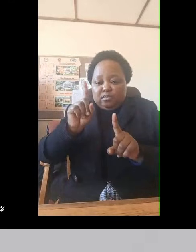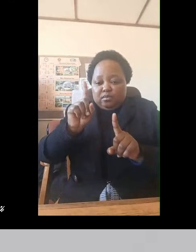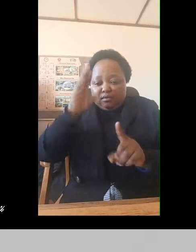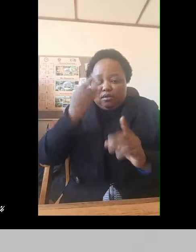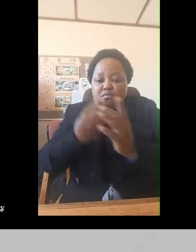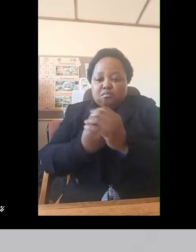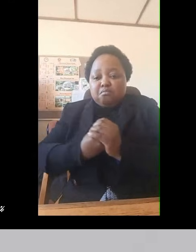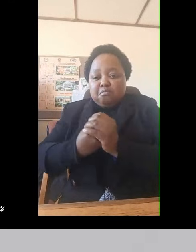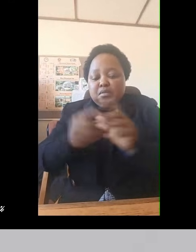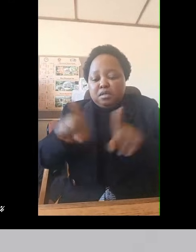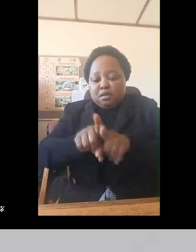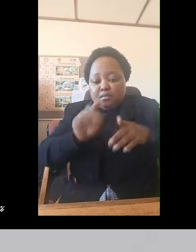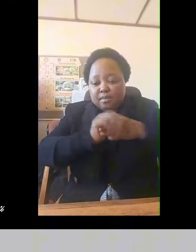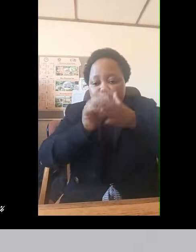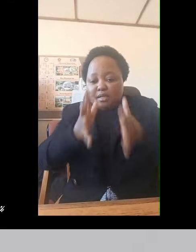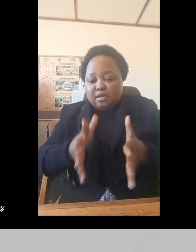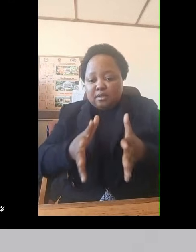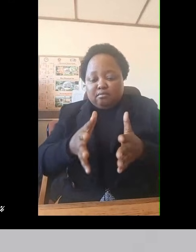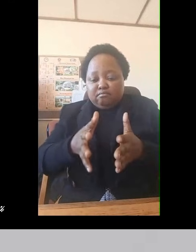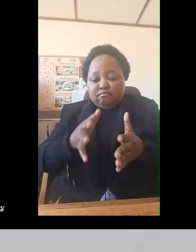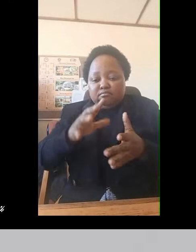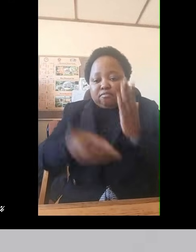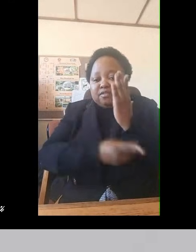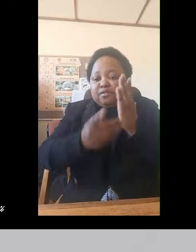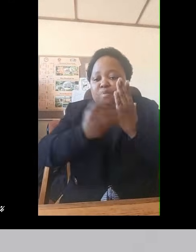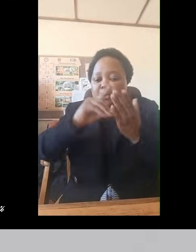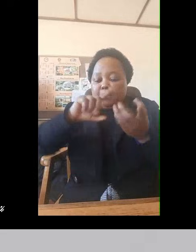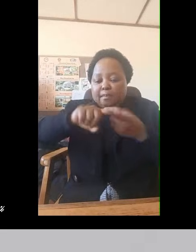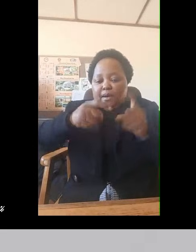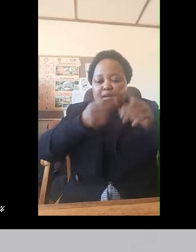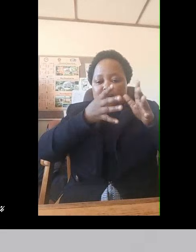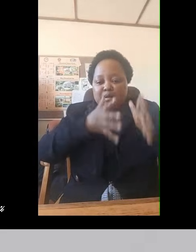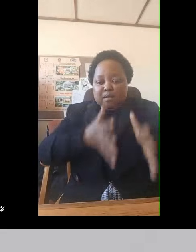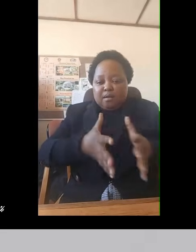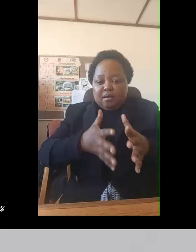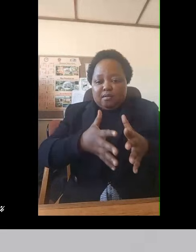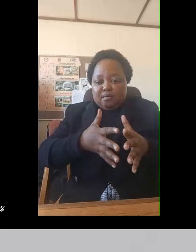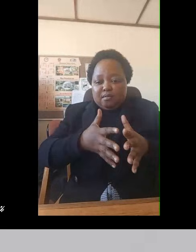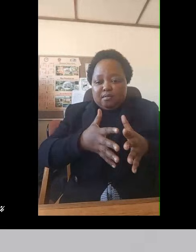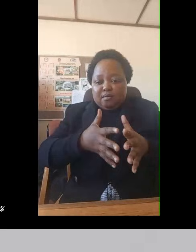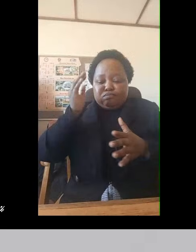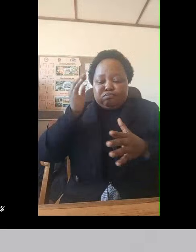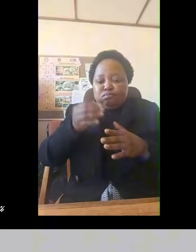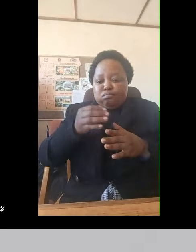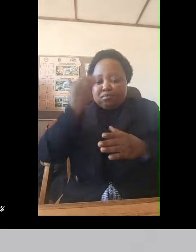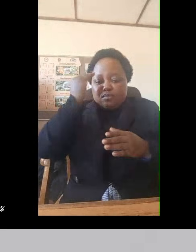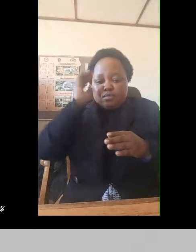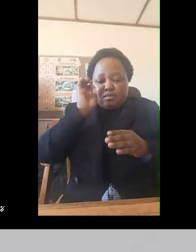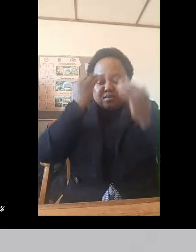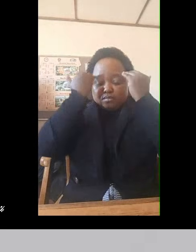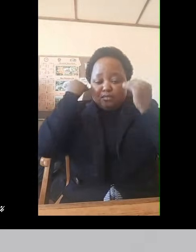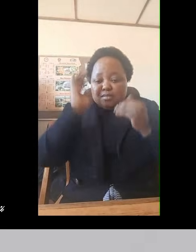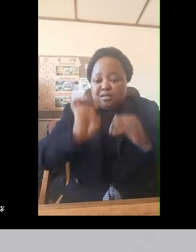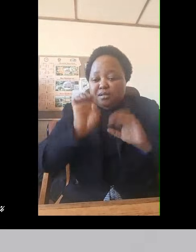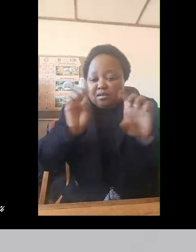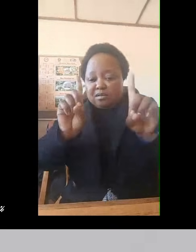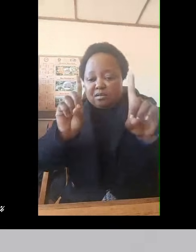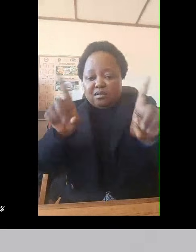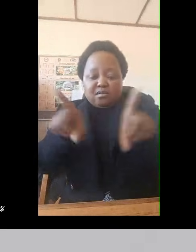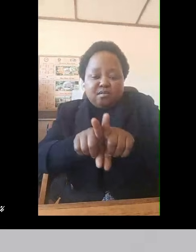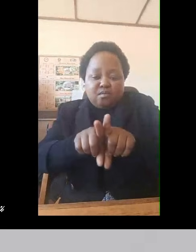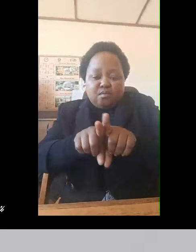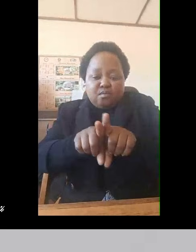partners, academia, and the media. I can assure you that your expertise and dedication make this